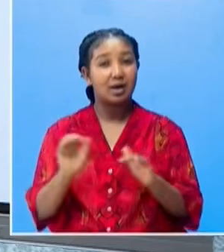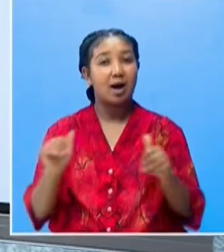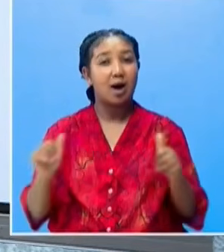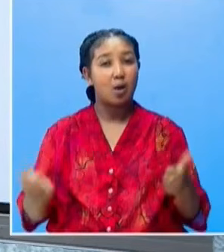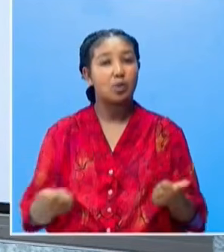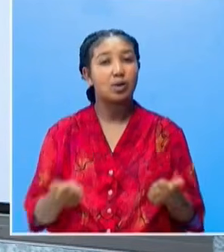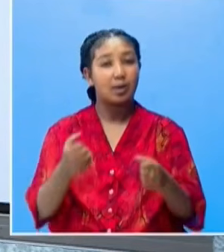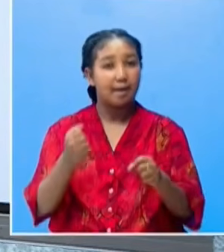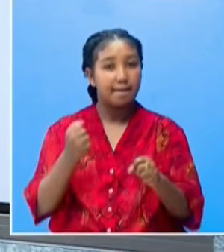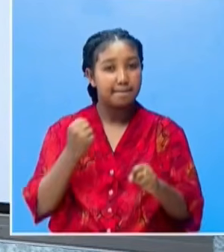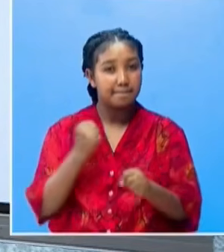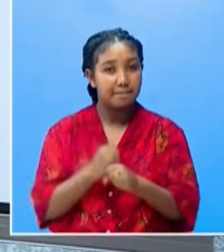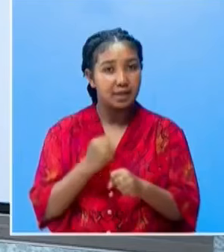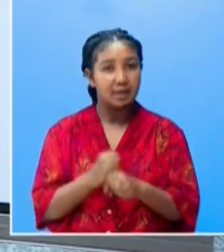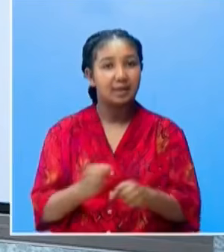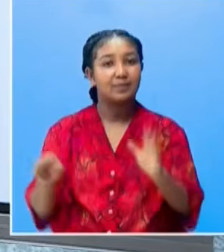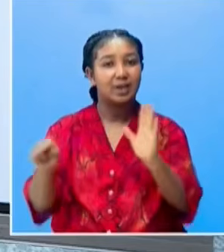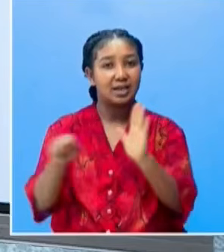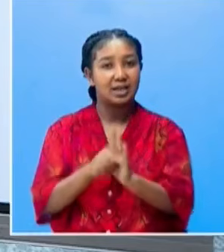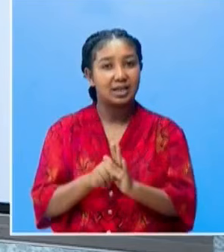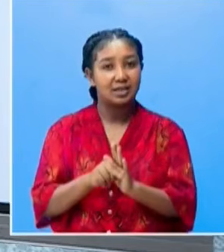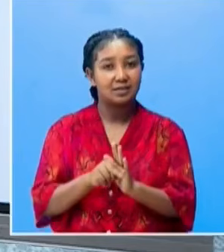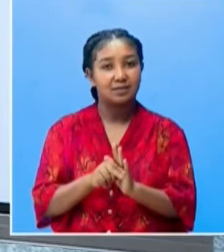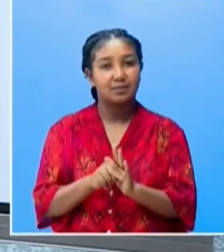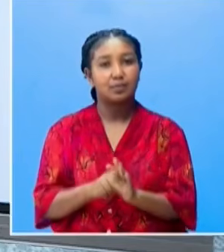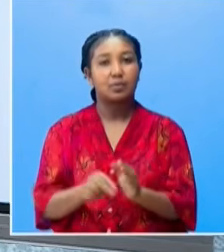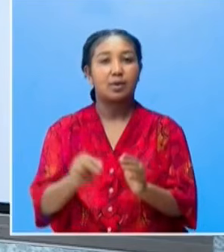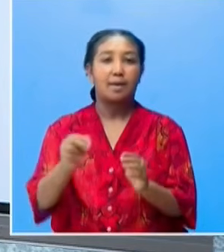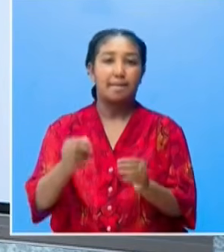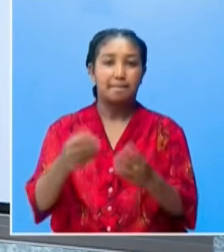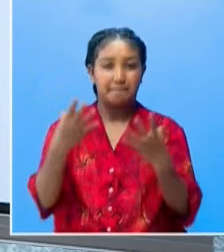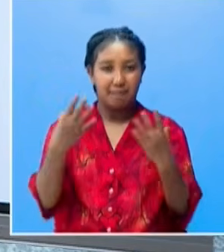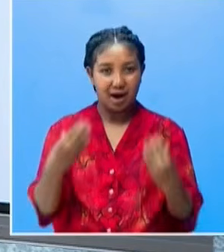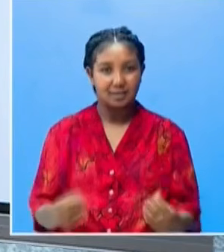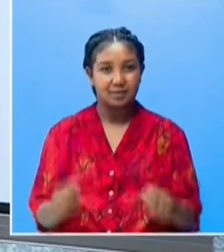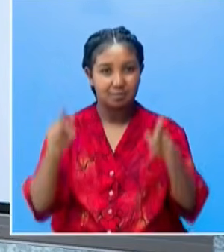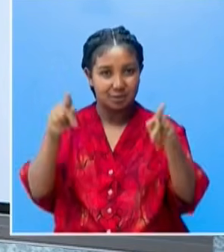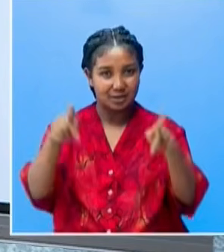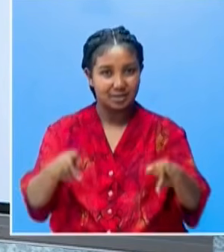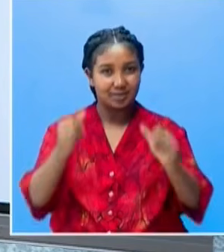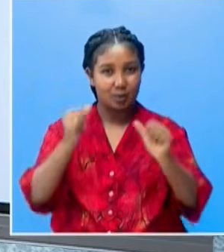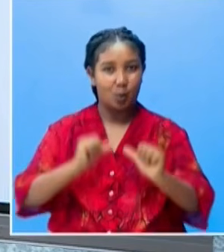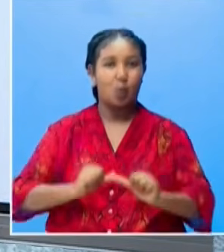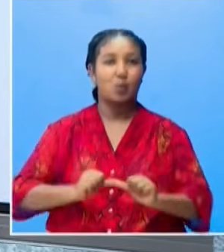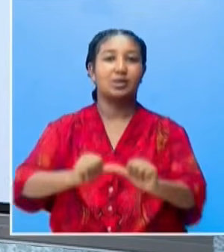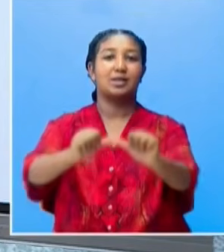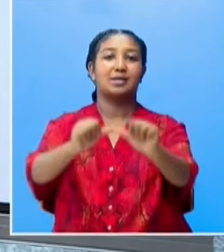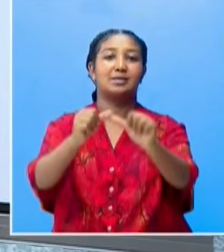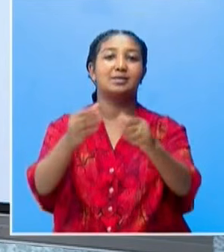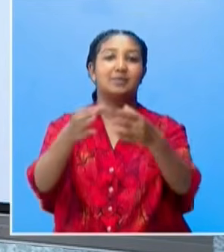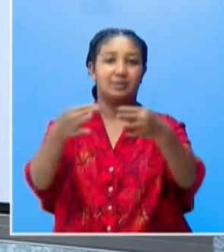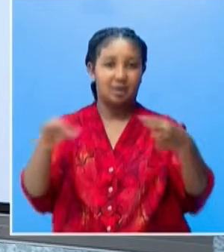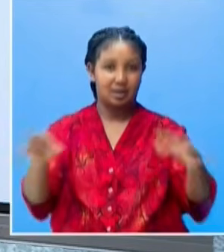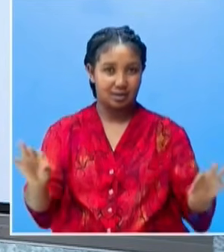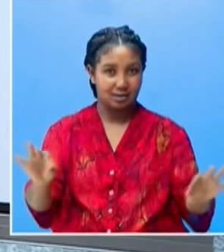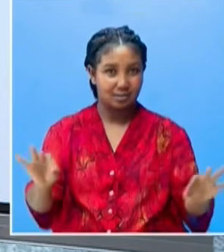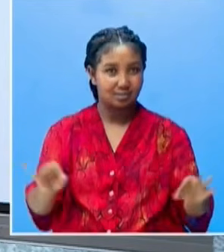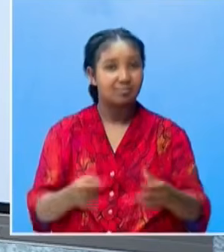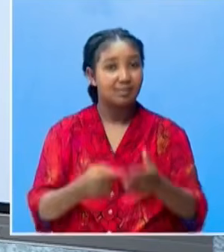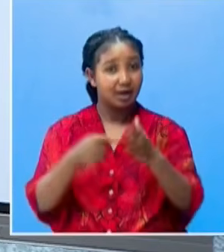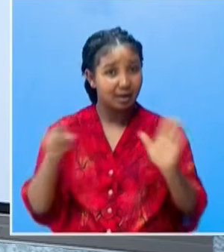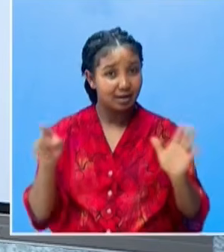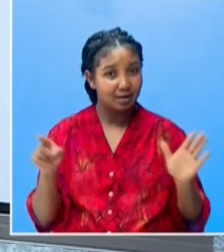we make a negative, passive, present, continuous sentence. Is it